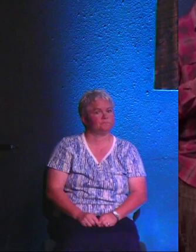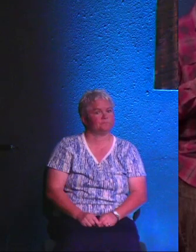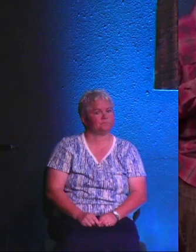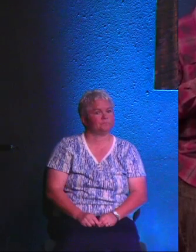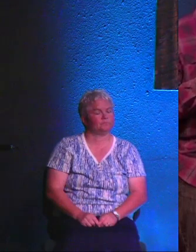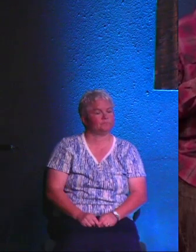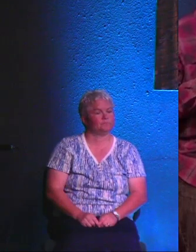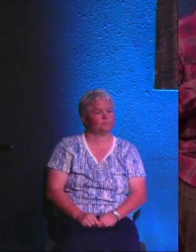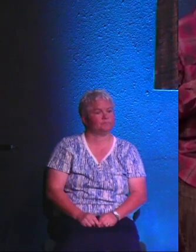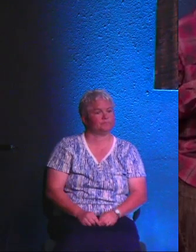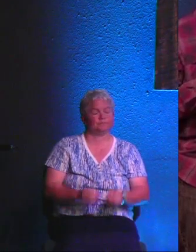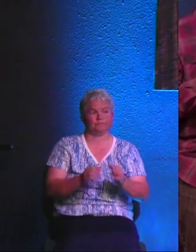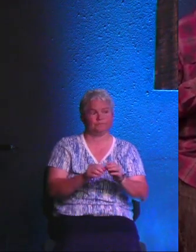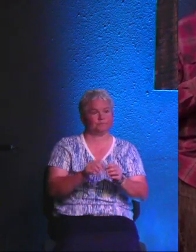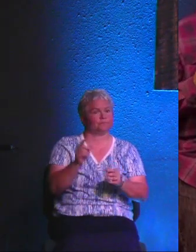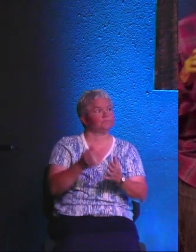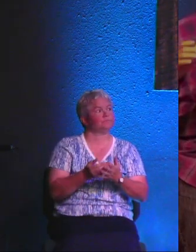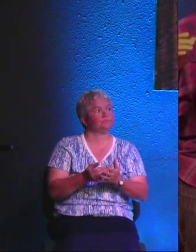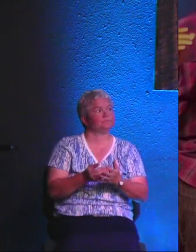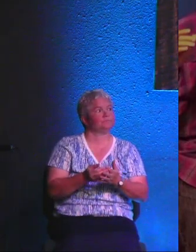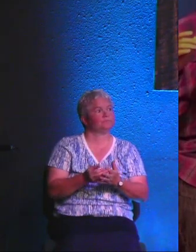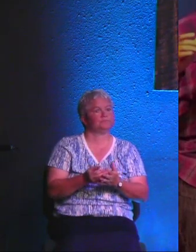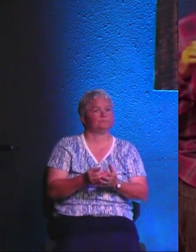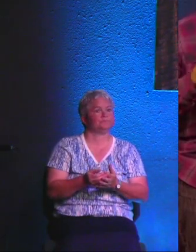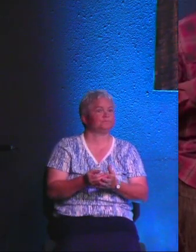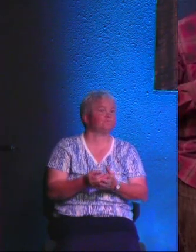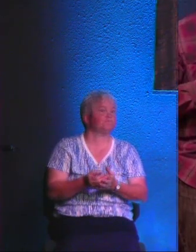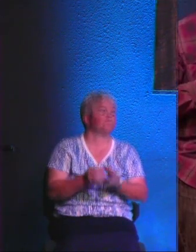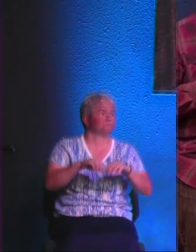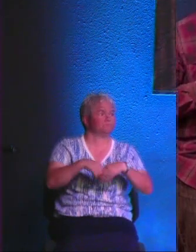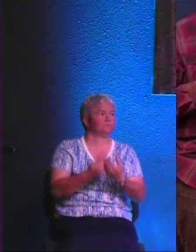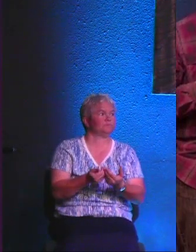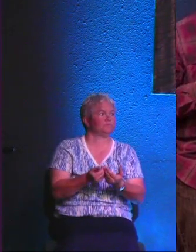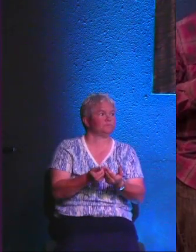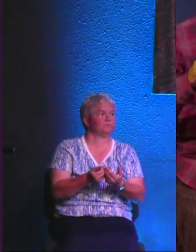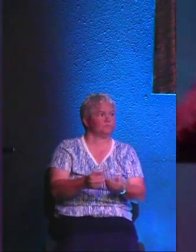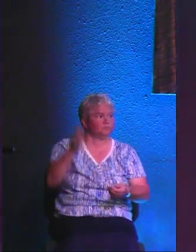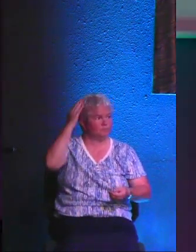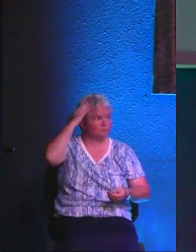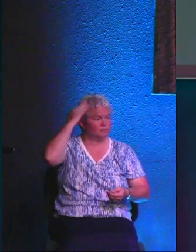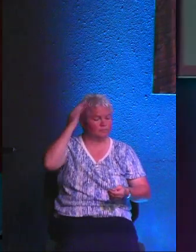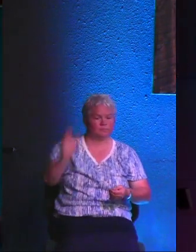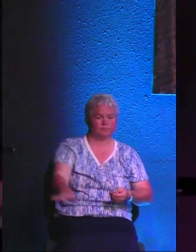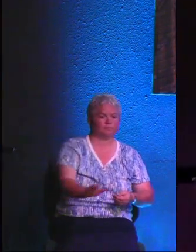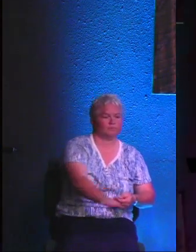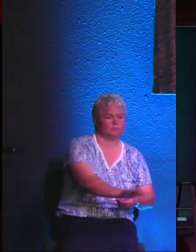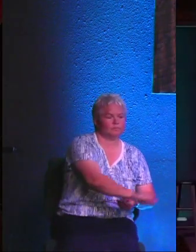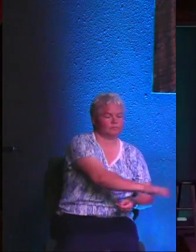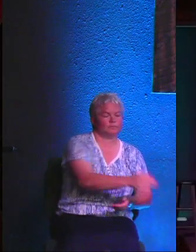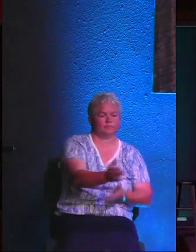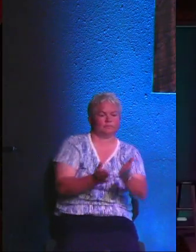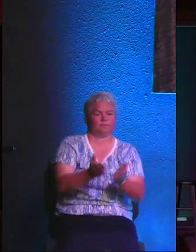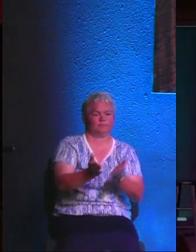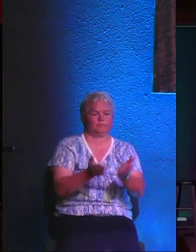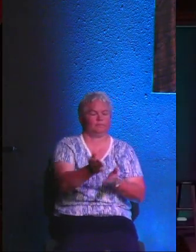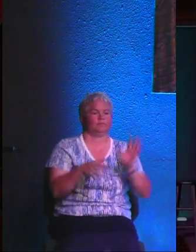All right. Hey, how many of you guys? Oh, yeah. How many of you guys think kids' ministry is